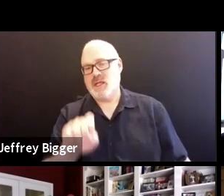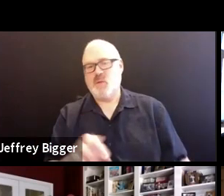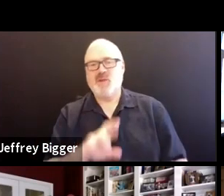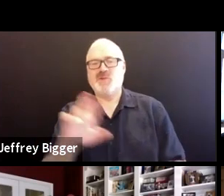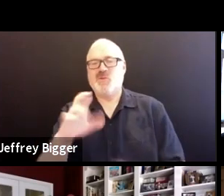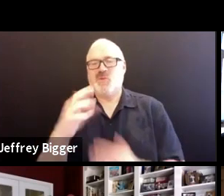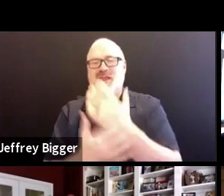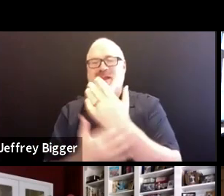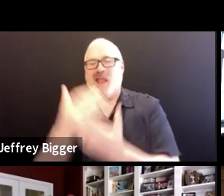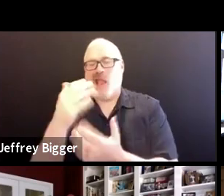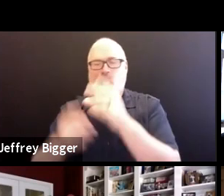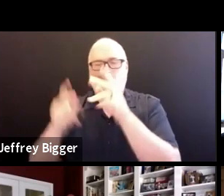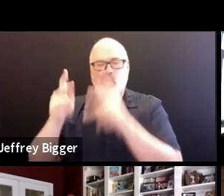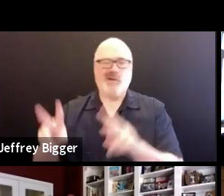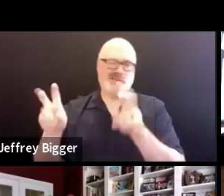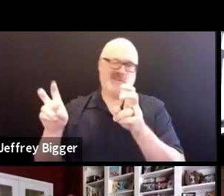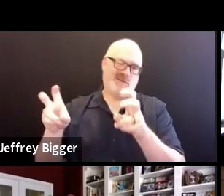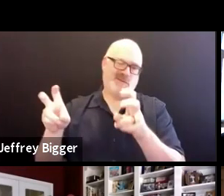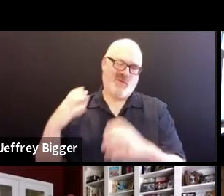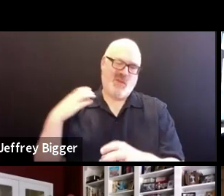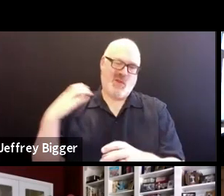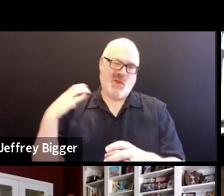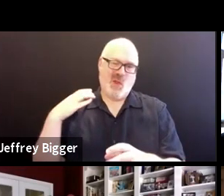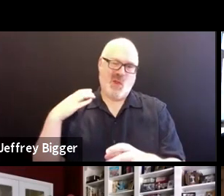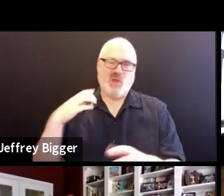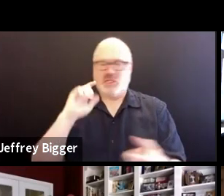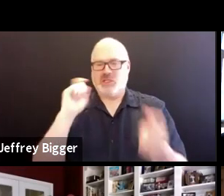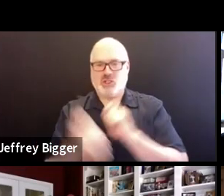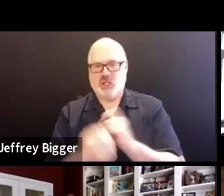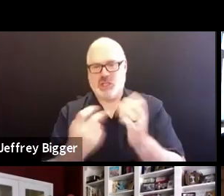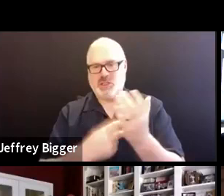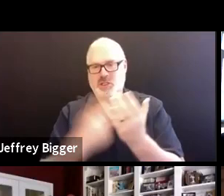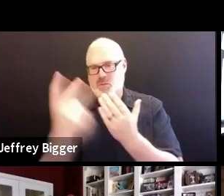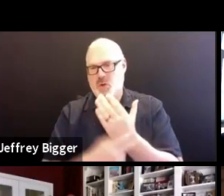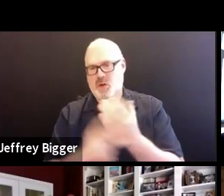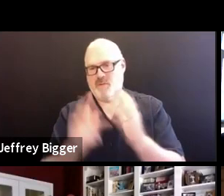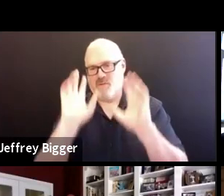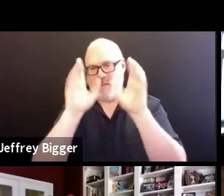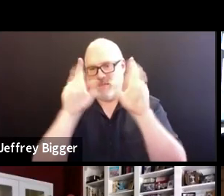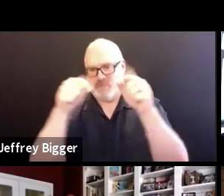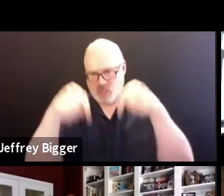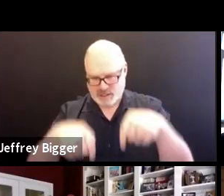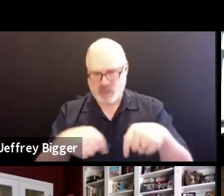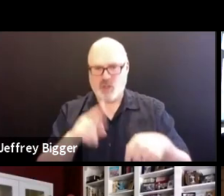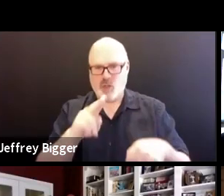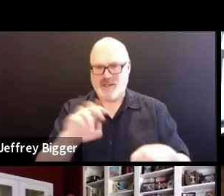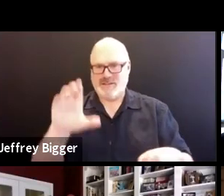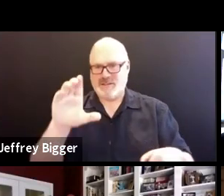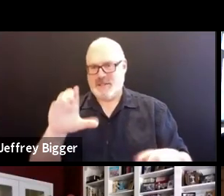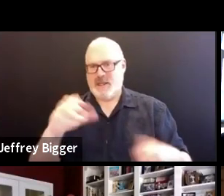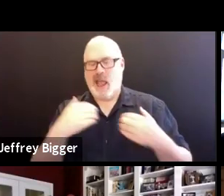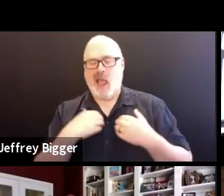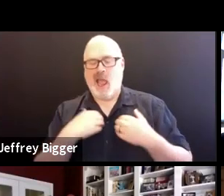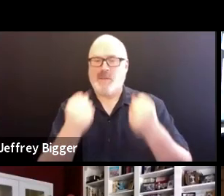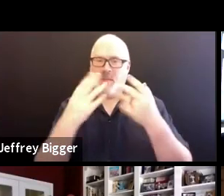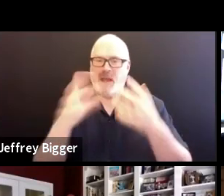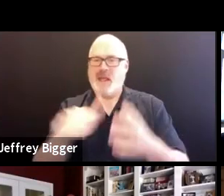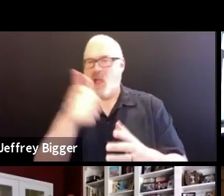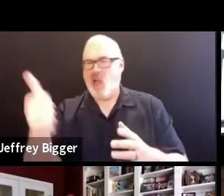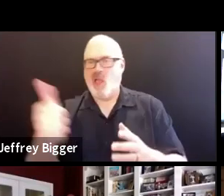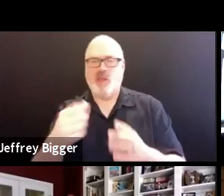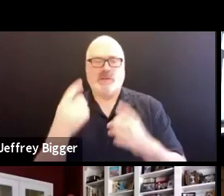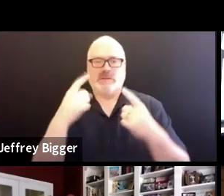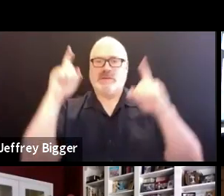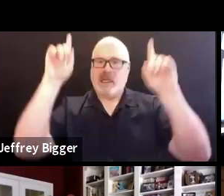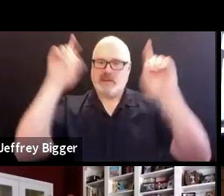to Coach Linder in turning the basketball program around. He's got a number of other major